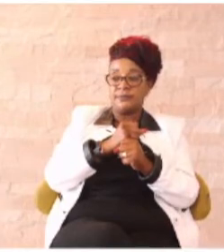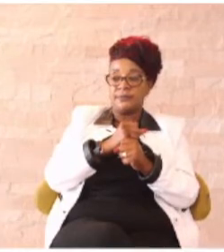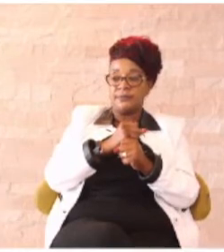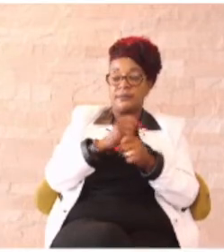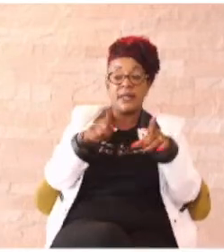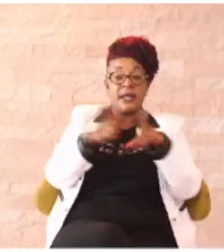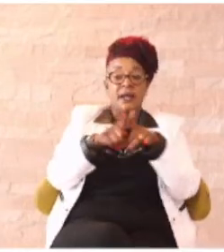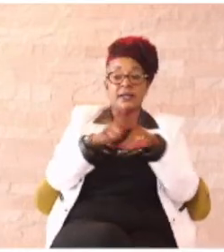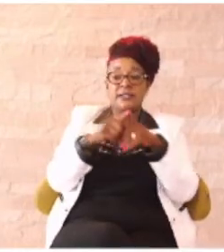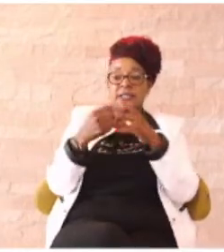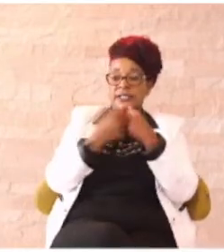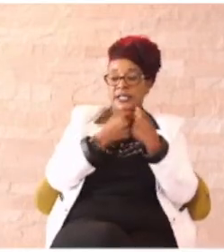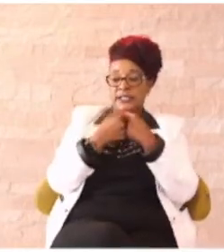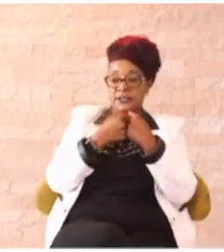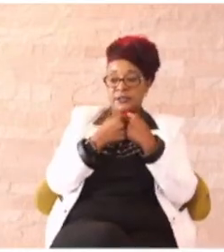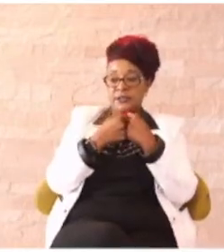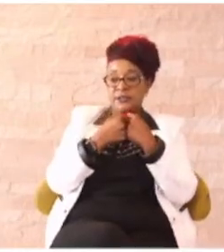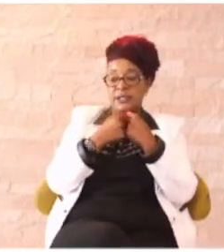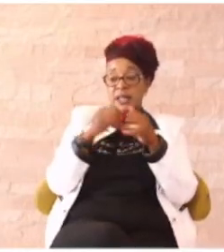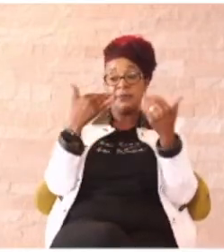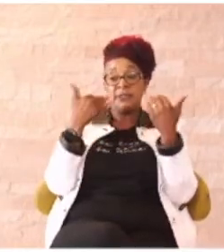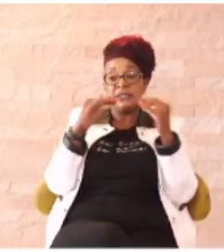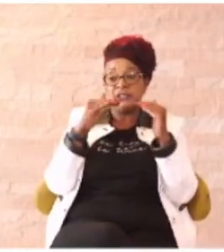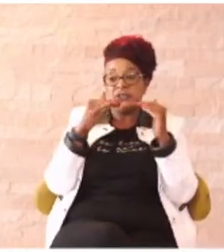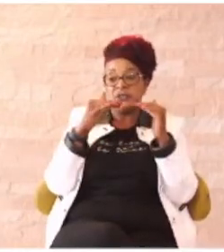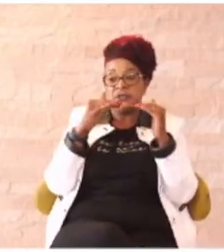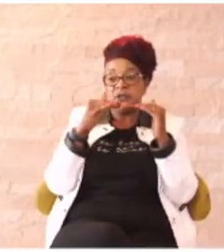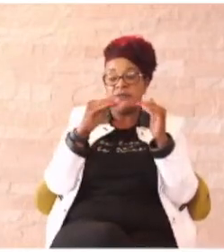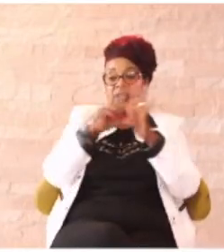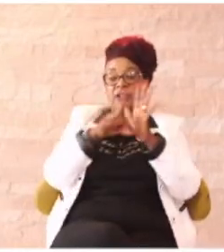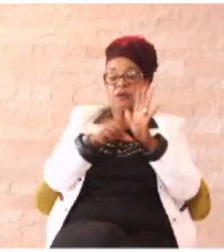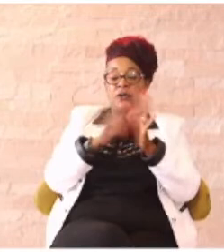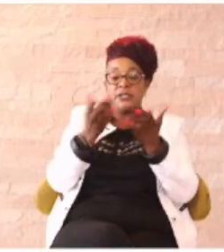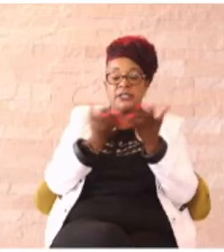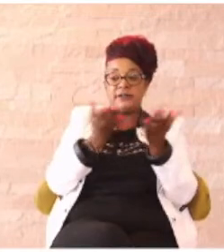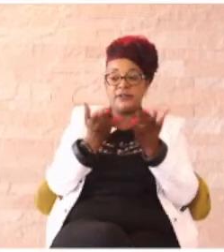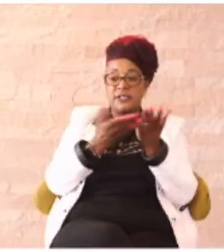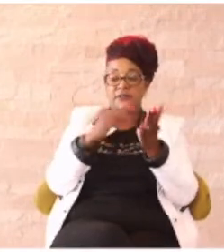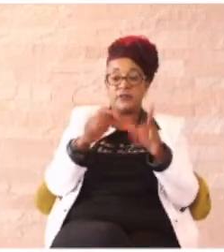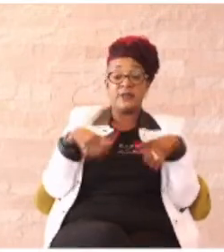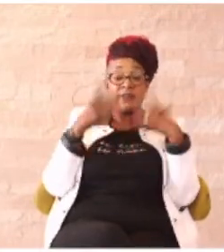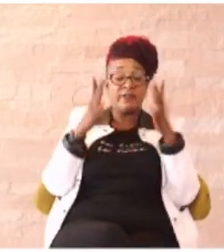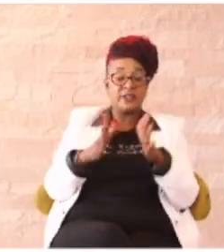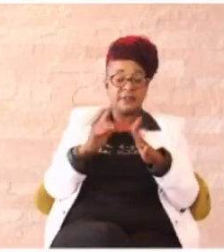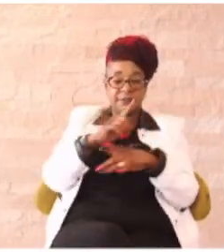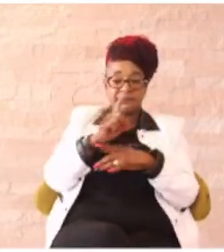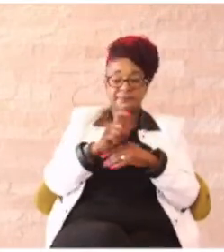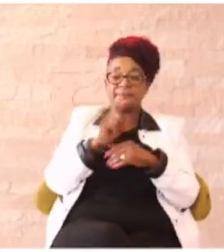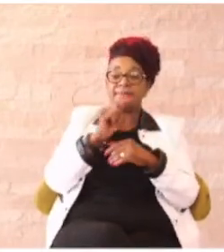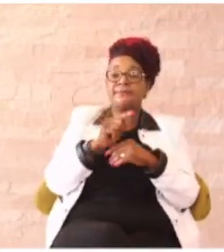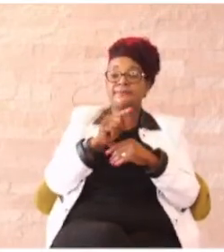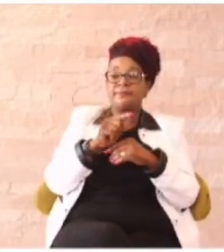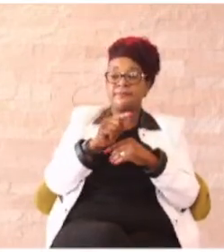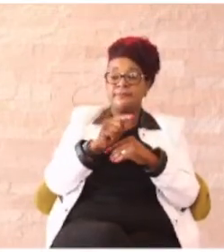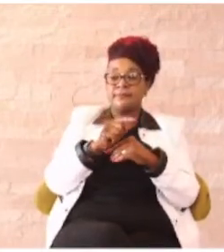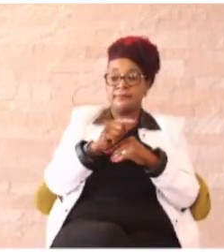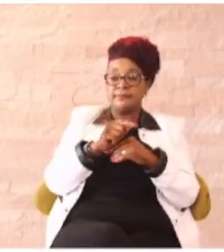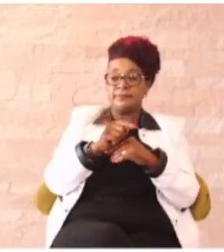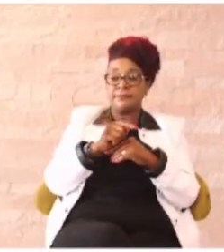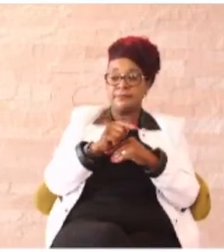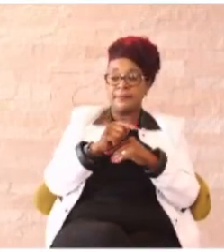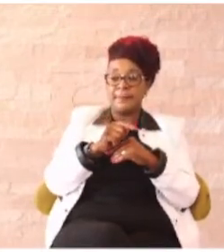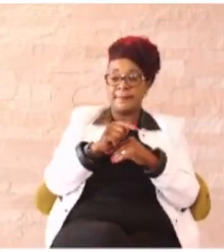challenge, limitation of legal service and care for survivors. It's very